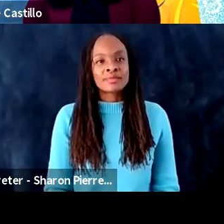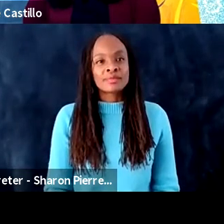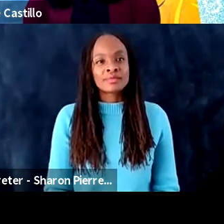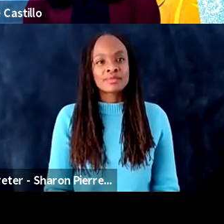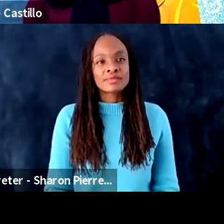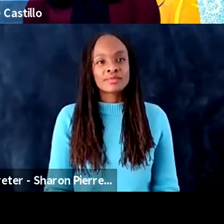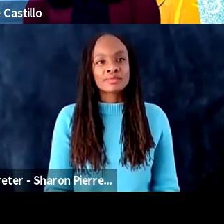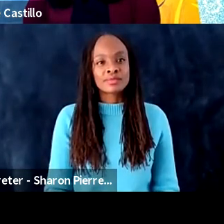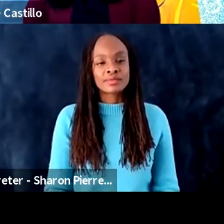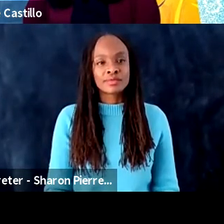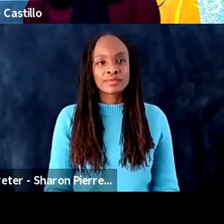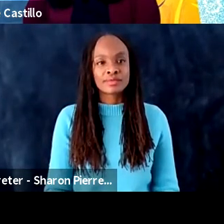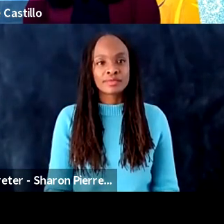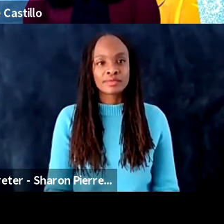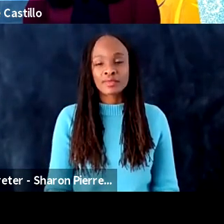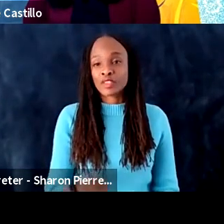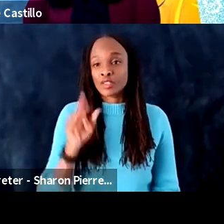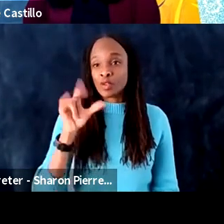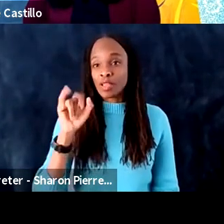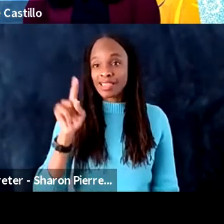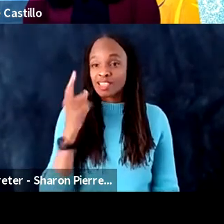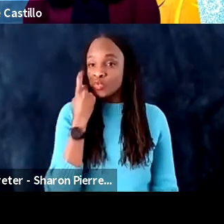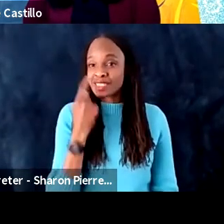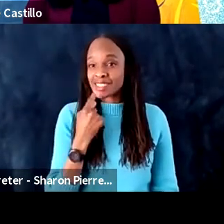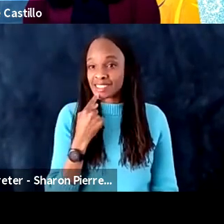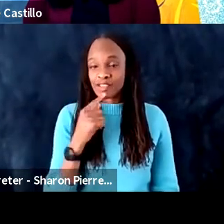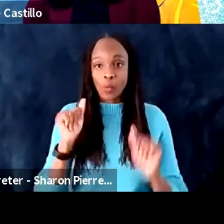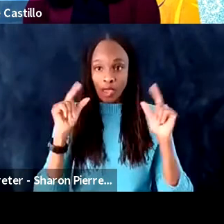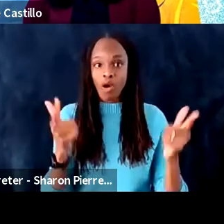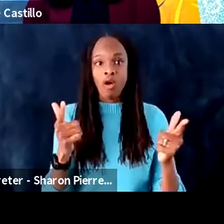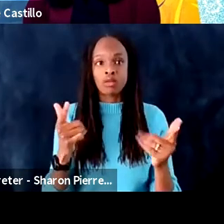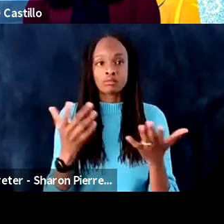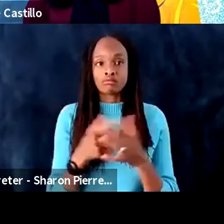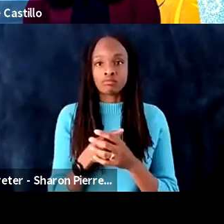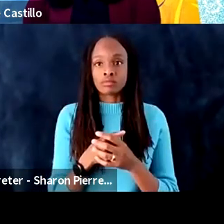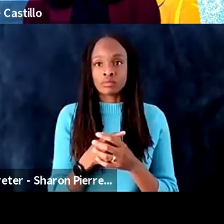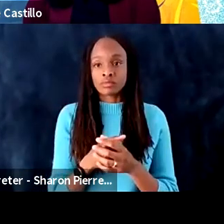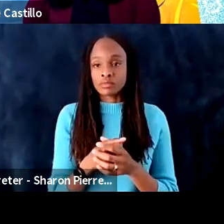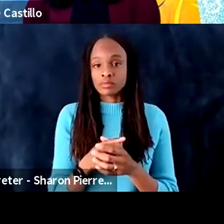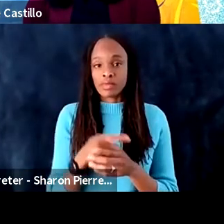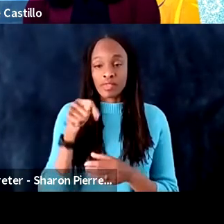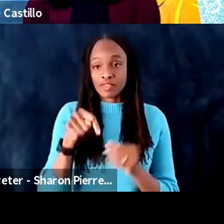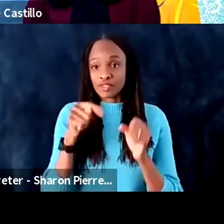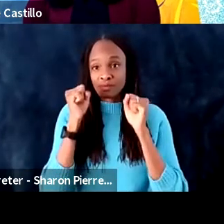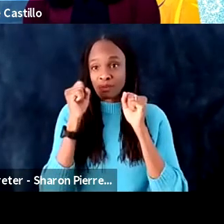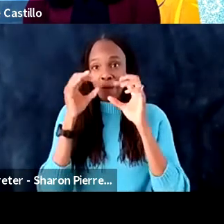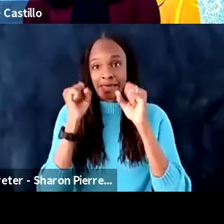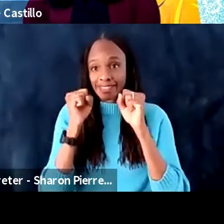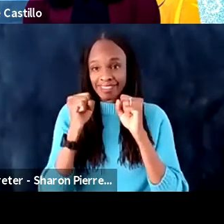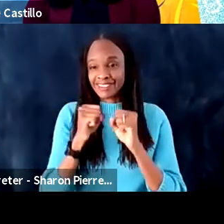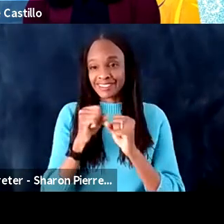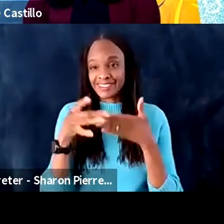the Liz just said it. I mean, we all, and these are, amazing leaders, and